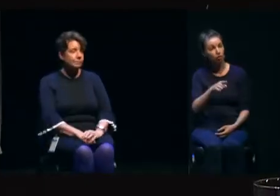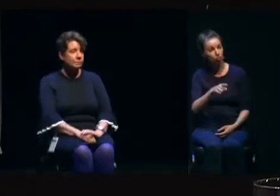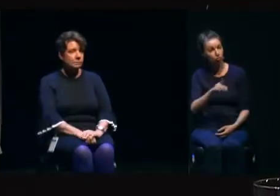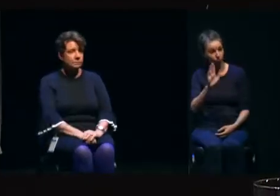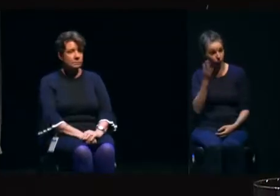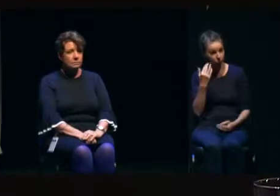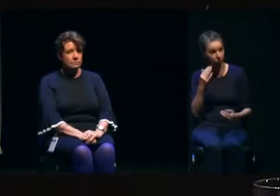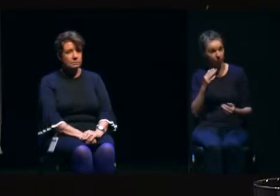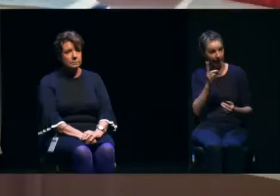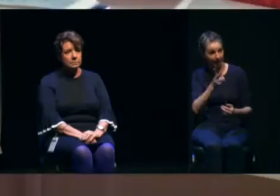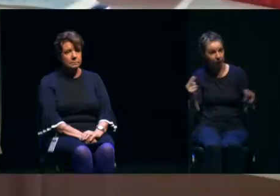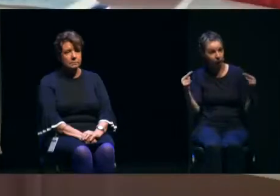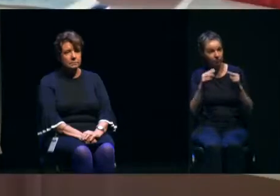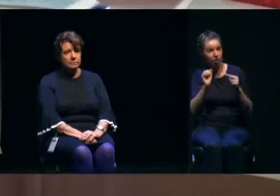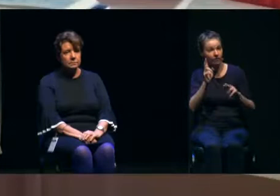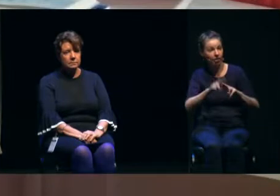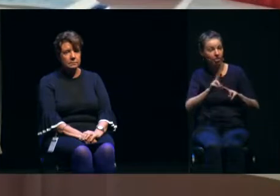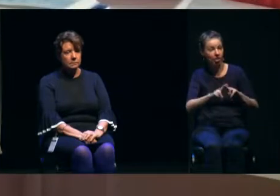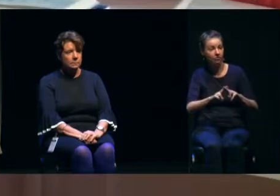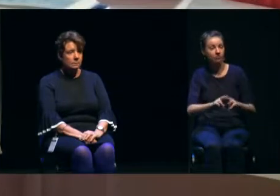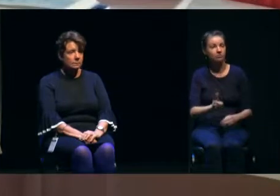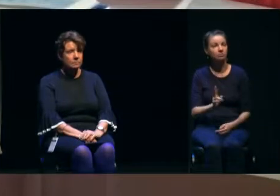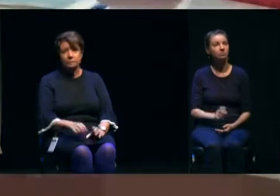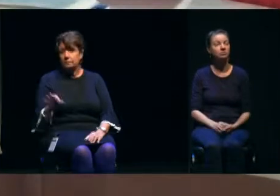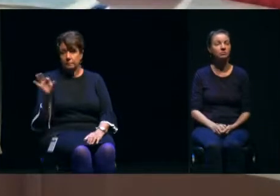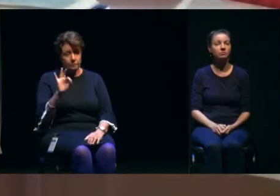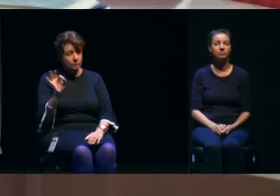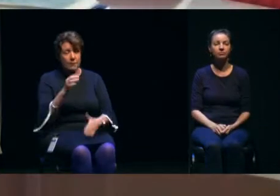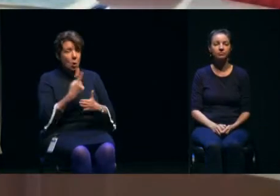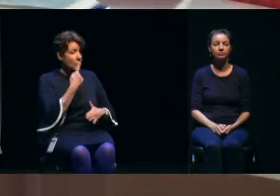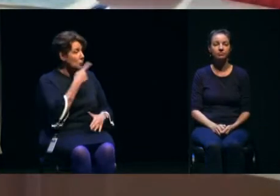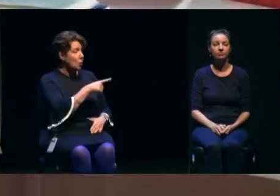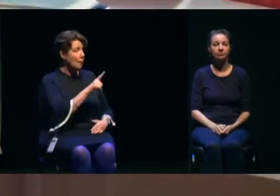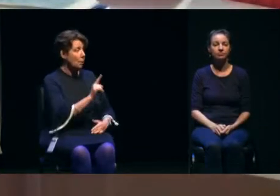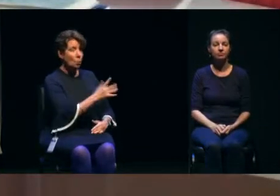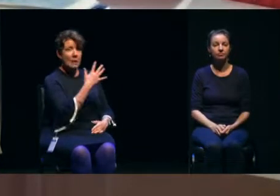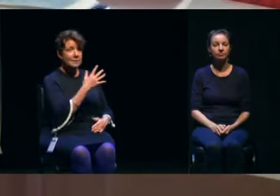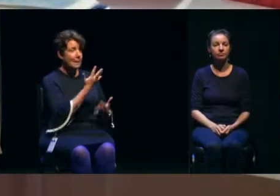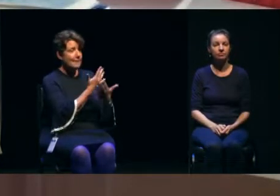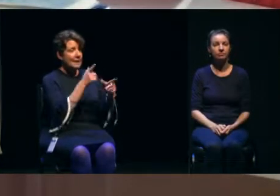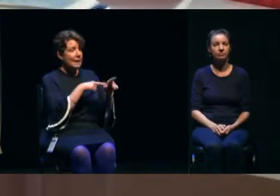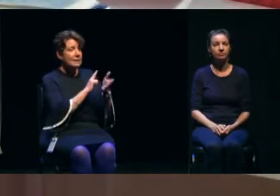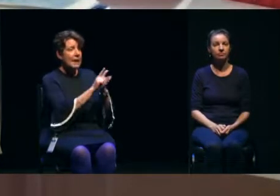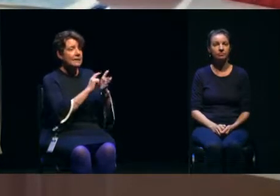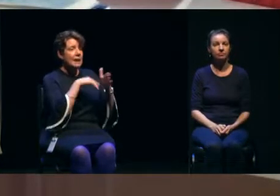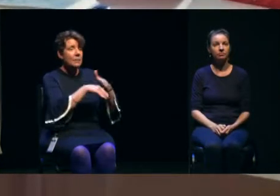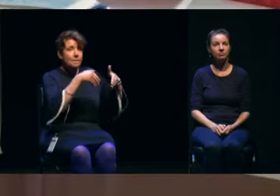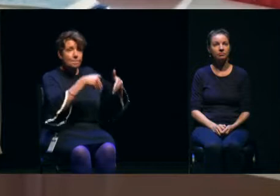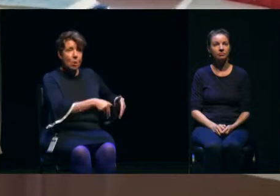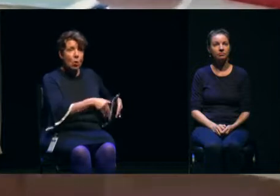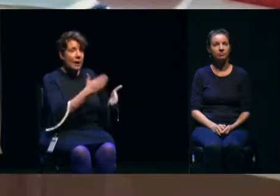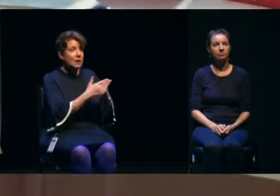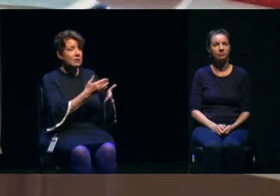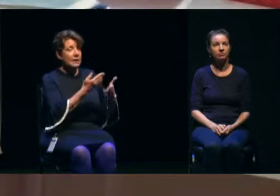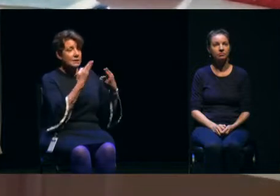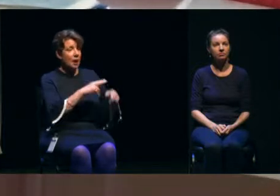father again? No, I only saw him once many years later in the morgue. He died of a heart